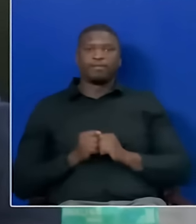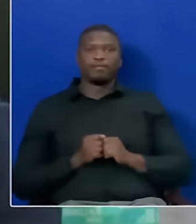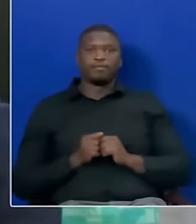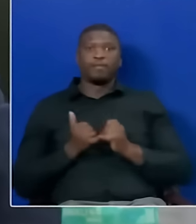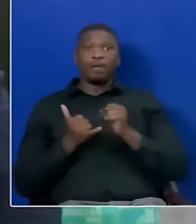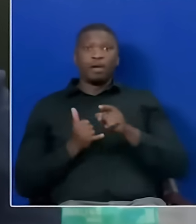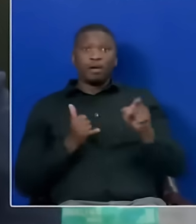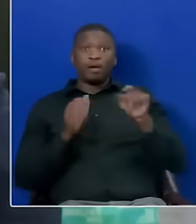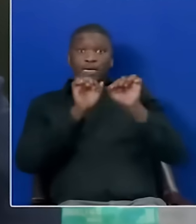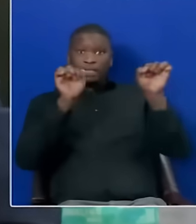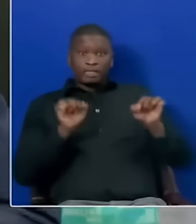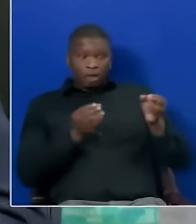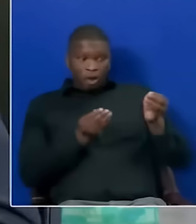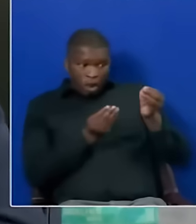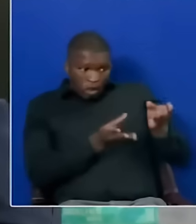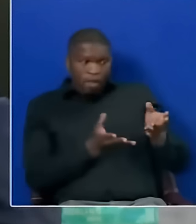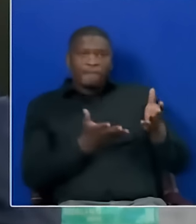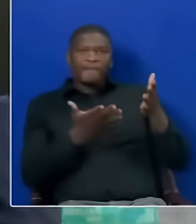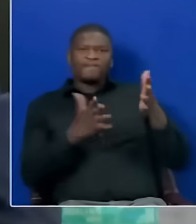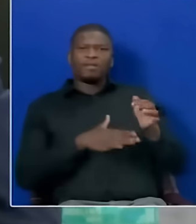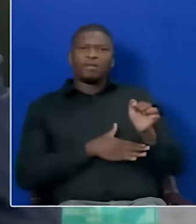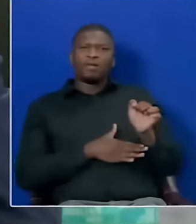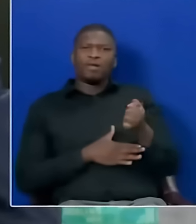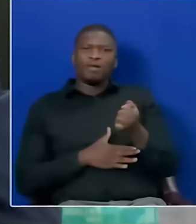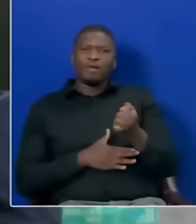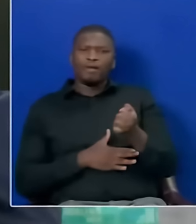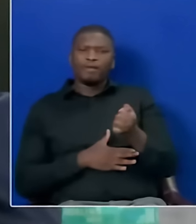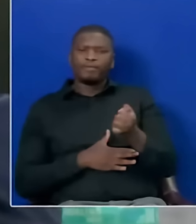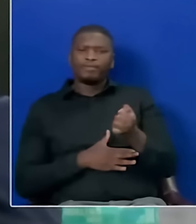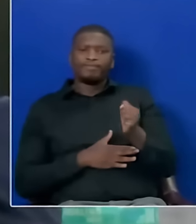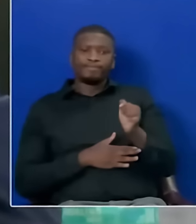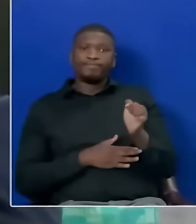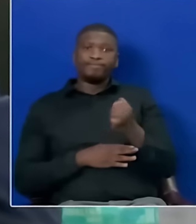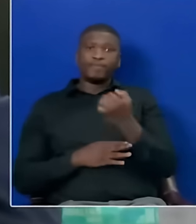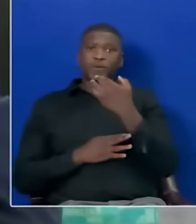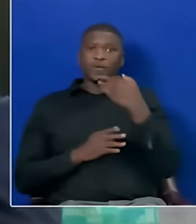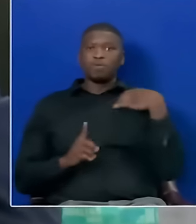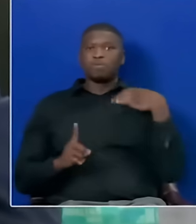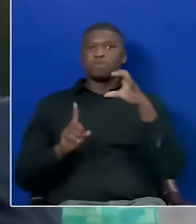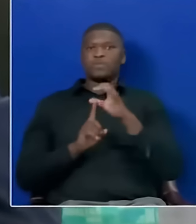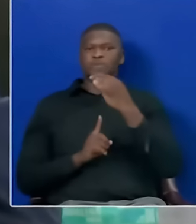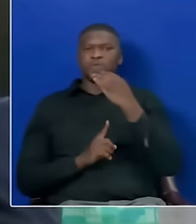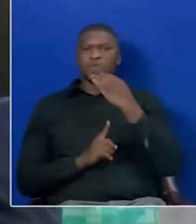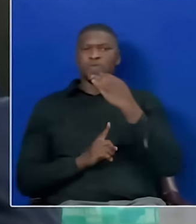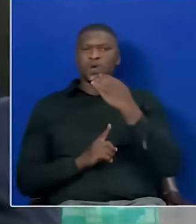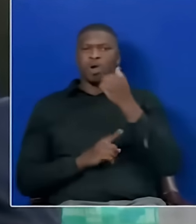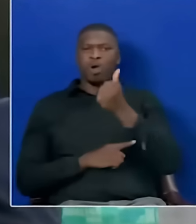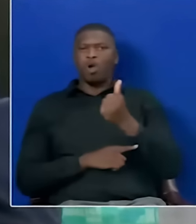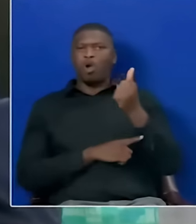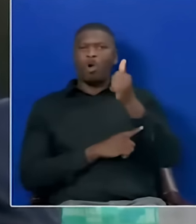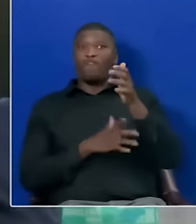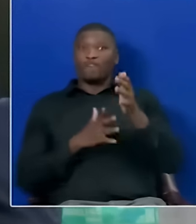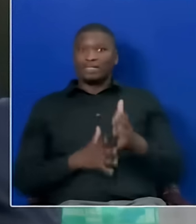was then assigned to Warrant Officer Kaida. He is stationed in KZN